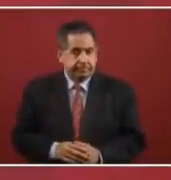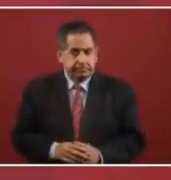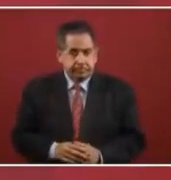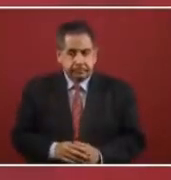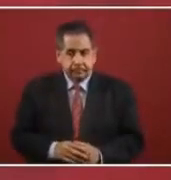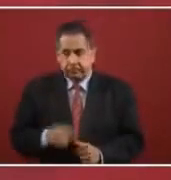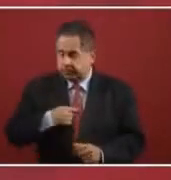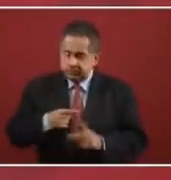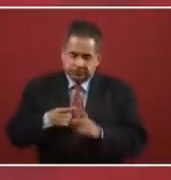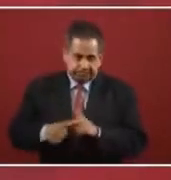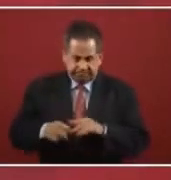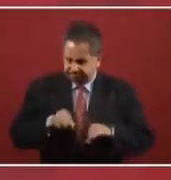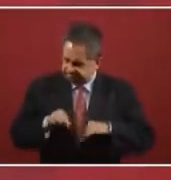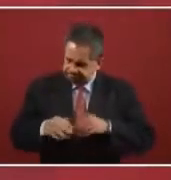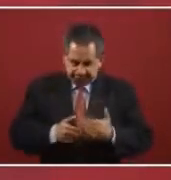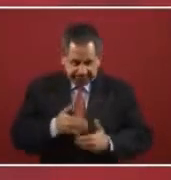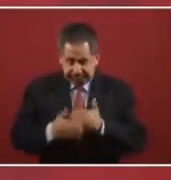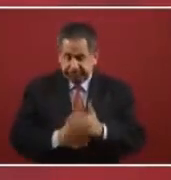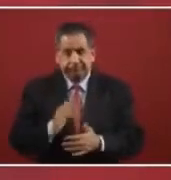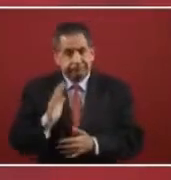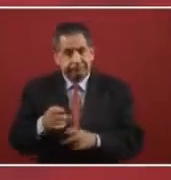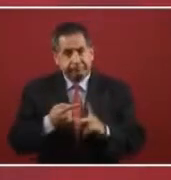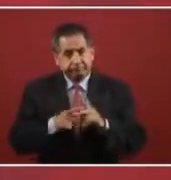gasoline. Since we started,